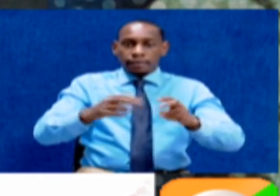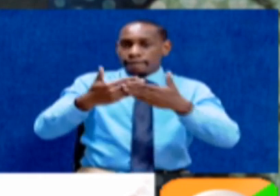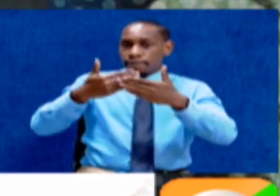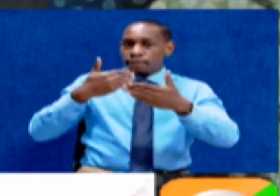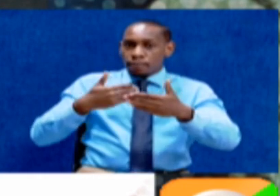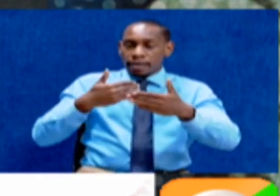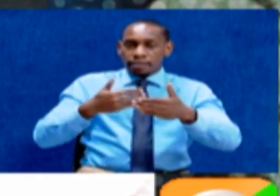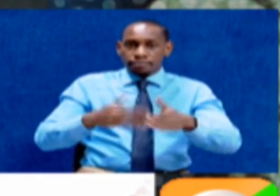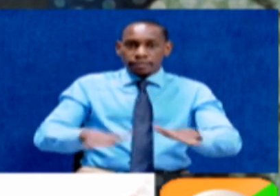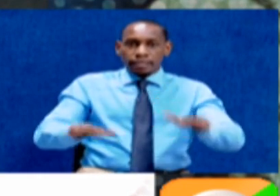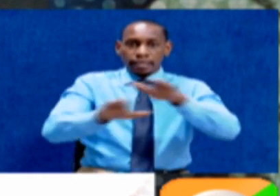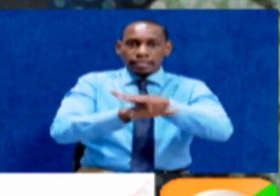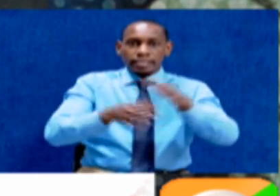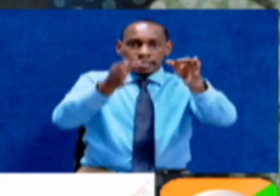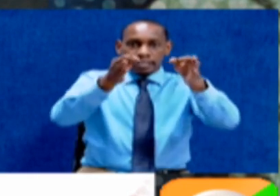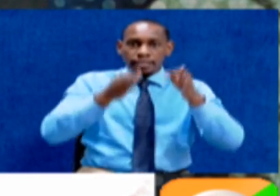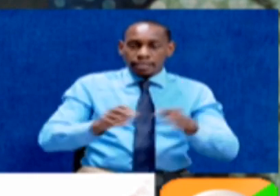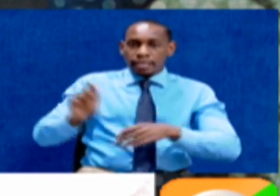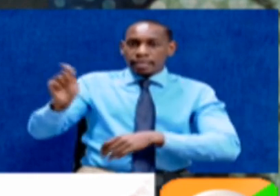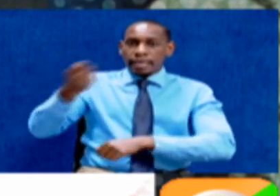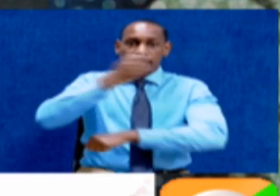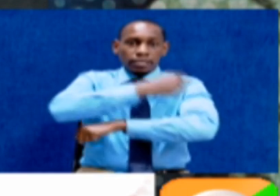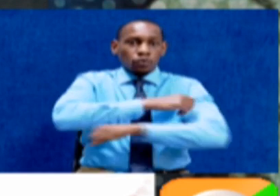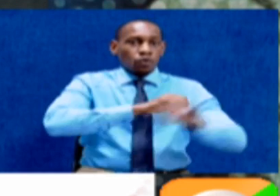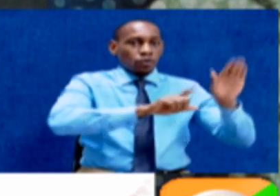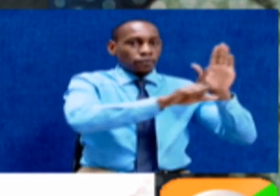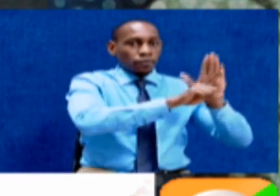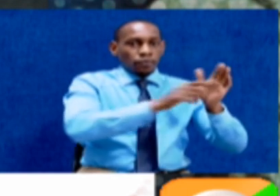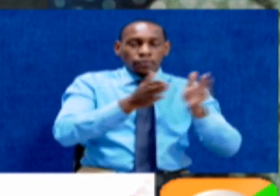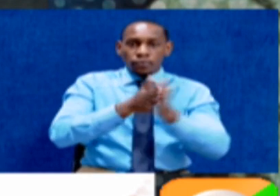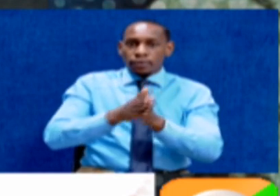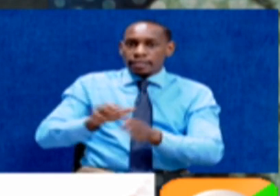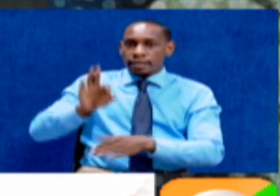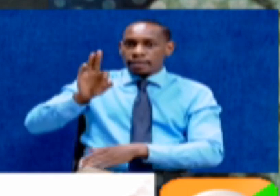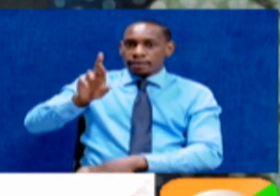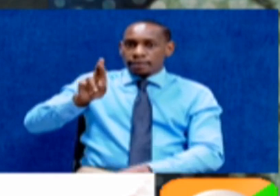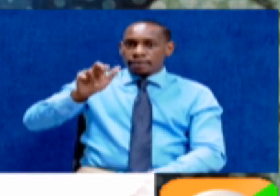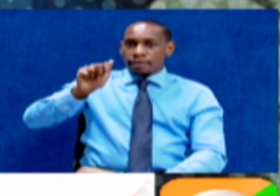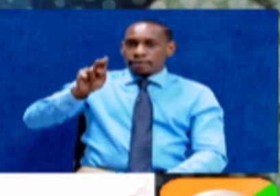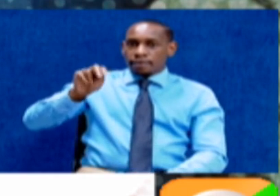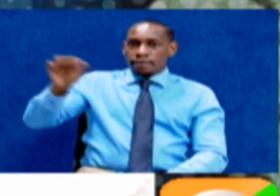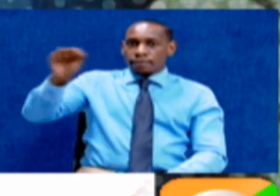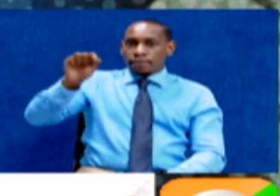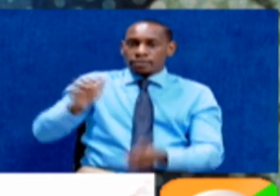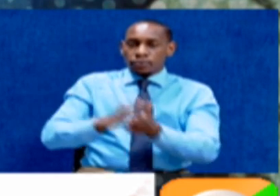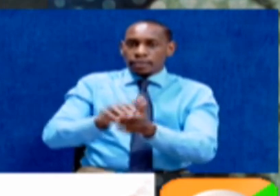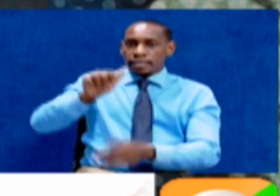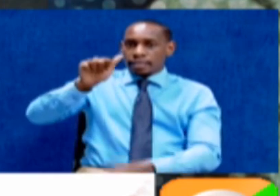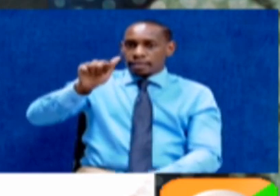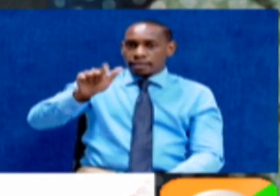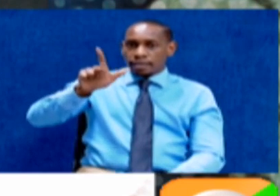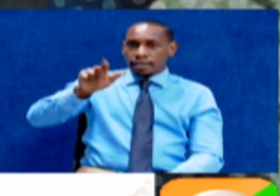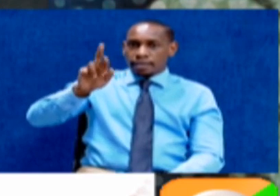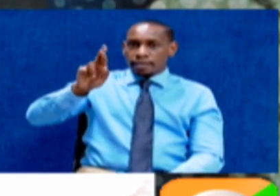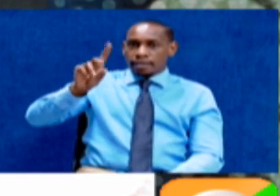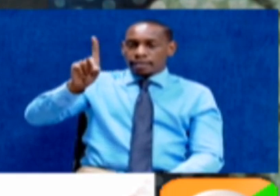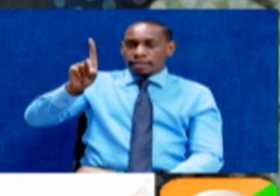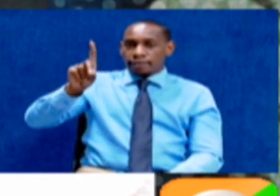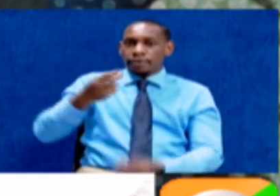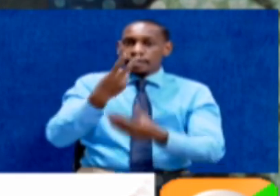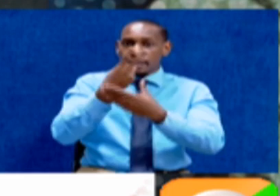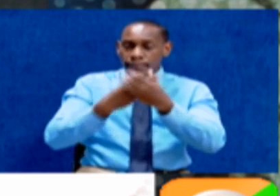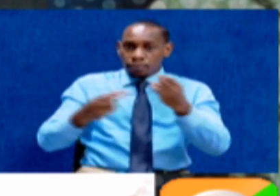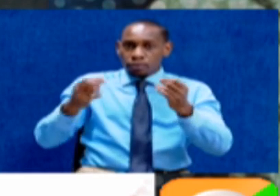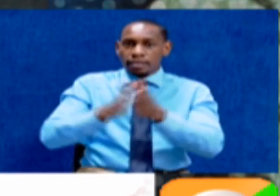the former assistant accountant at the Kenya School of Law, Francis Mwaki Luedago, and Alfred Murange Luedago, both